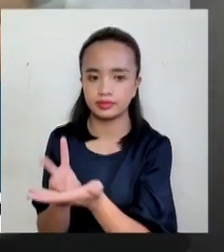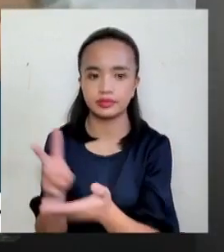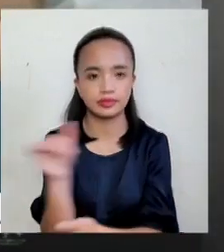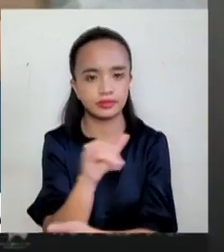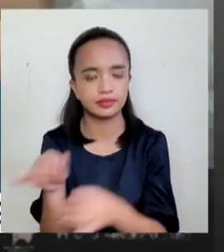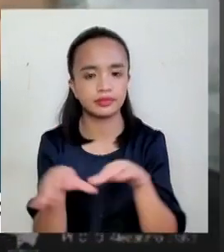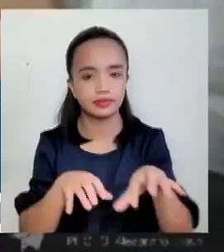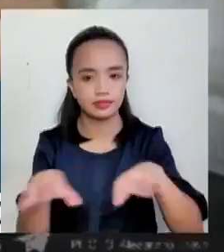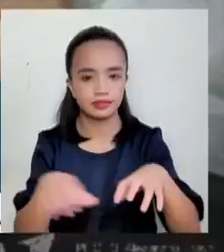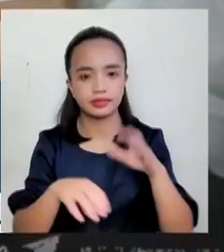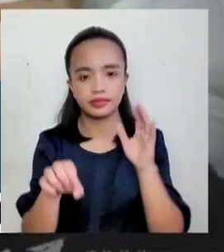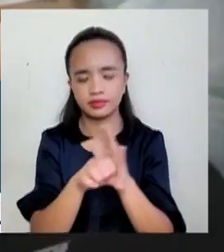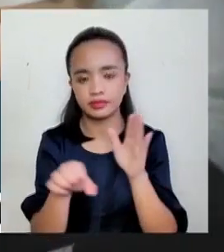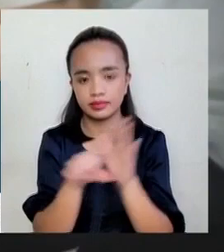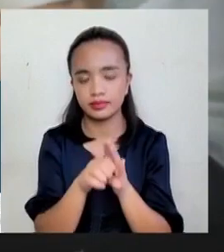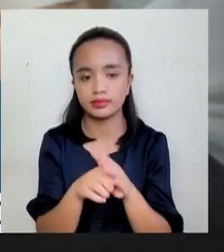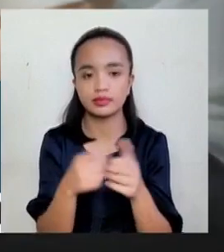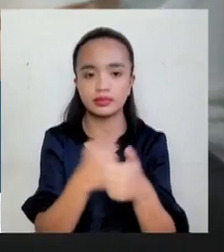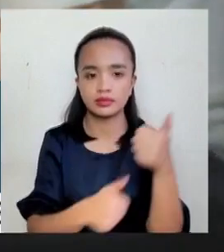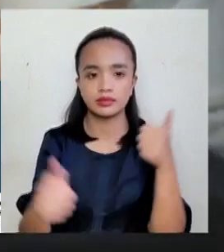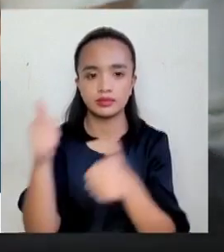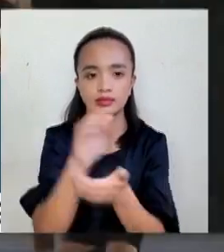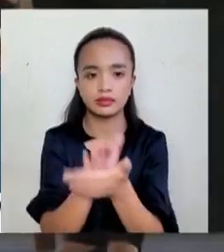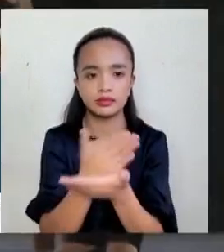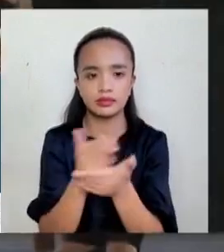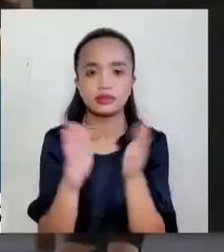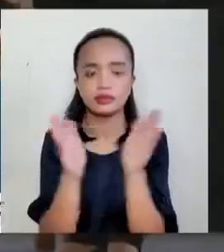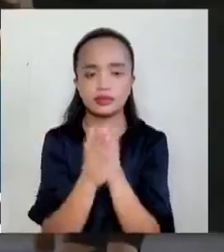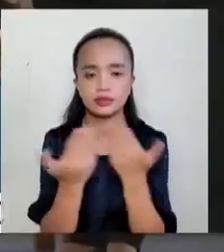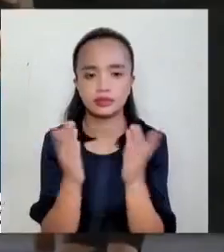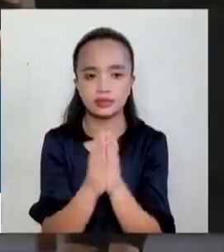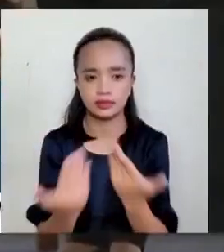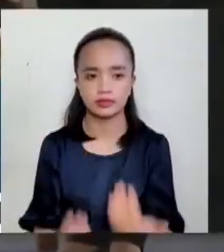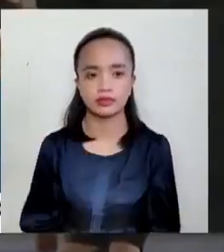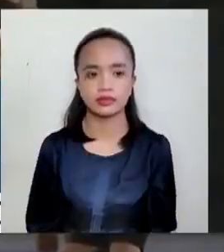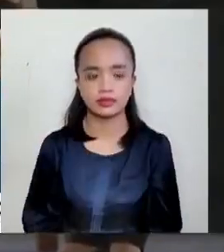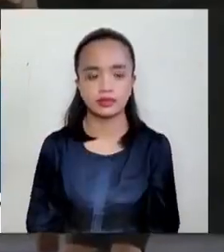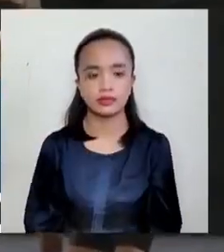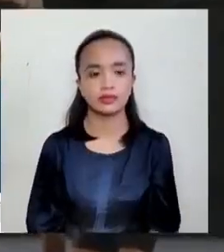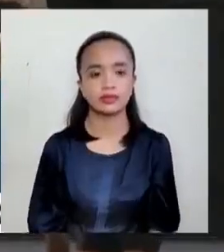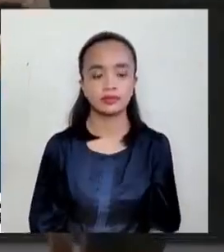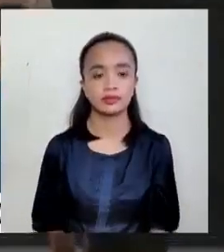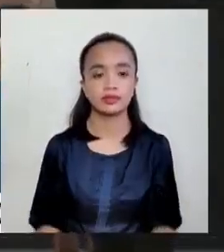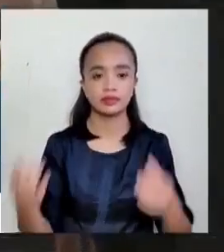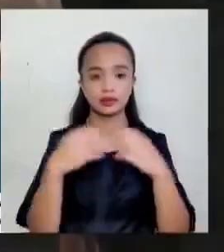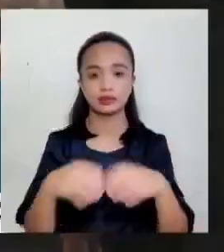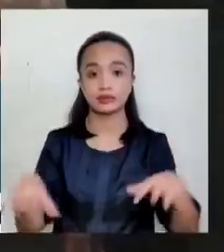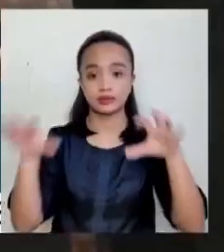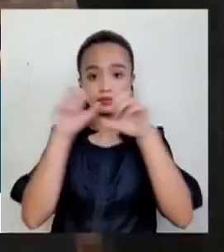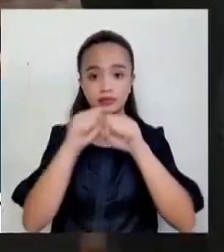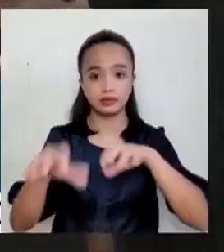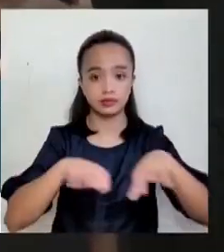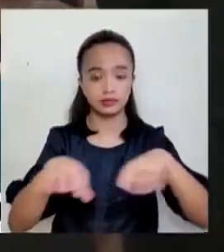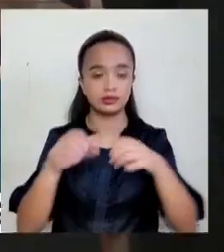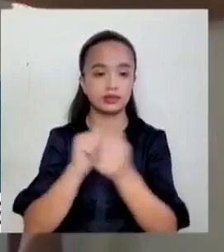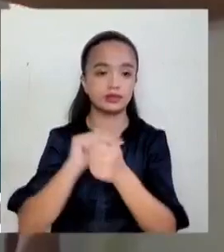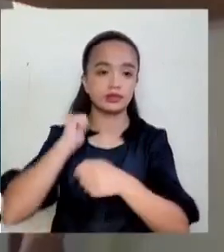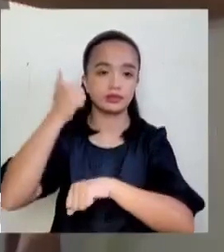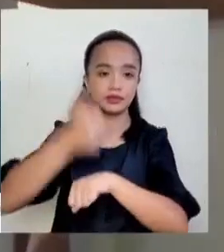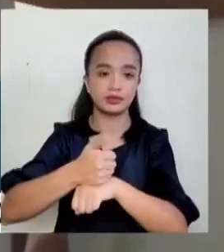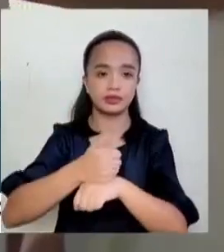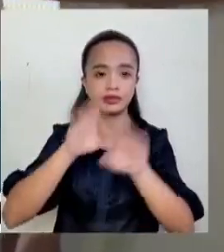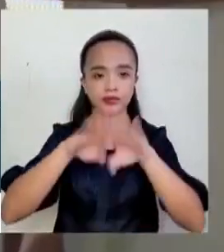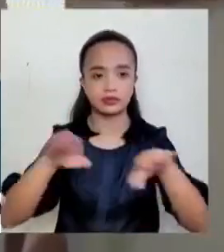such as share a book drive and book buddy sessions. Duterte concluded the activities with the launch of the children's